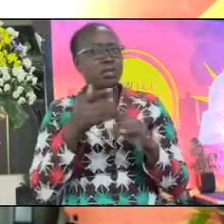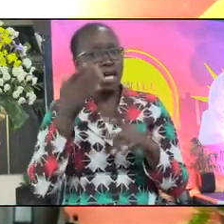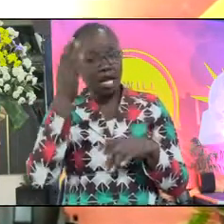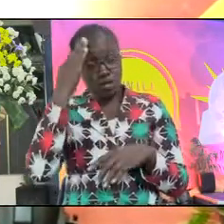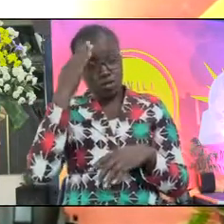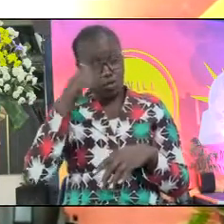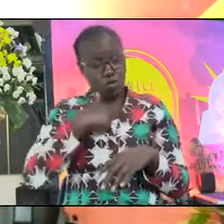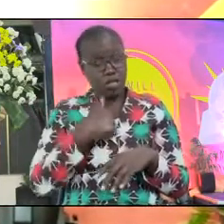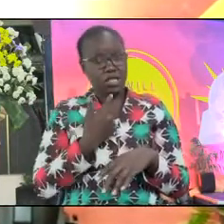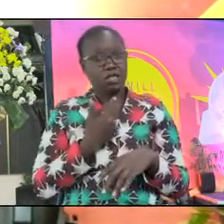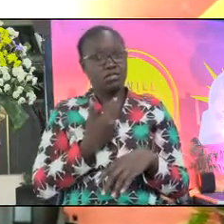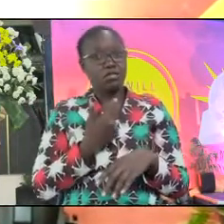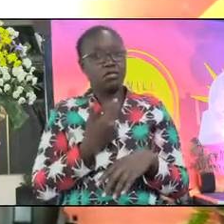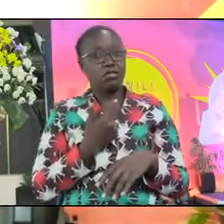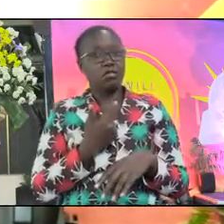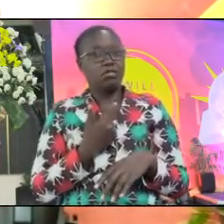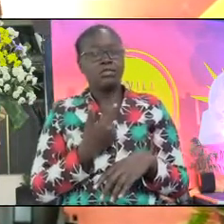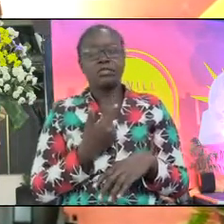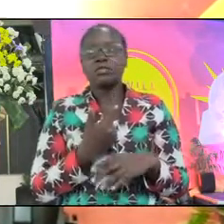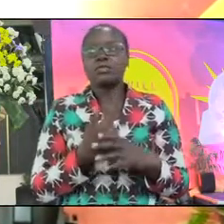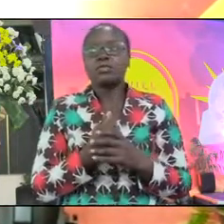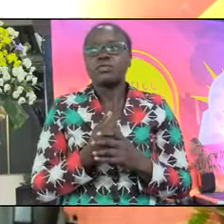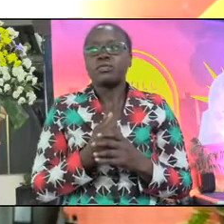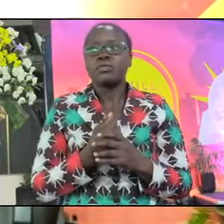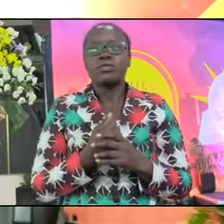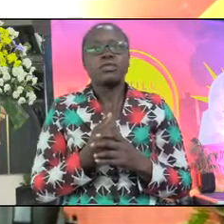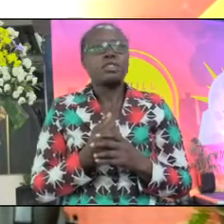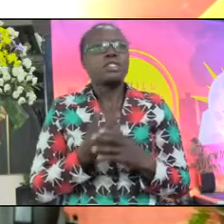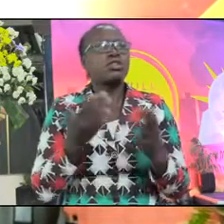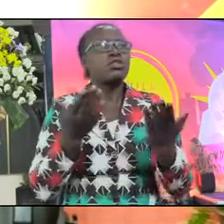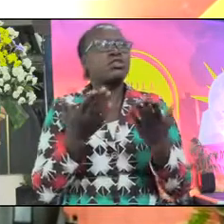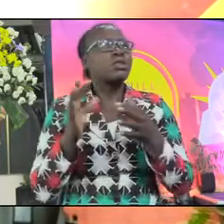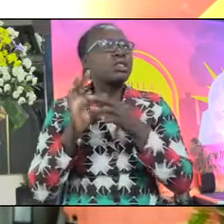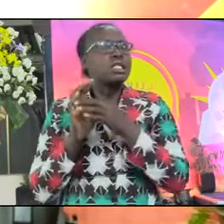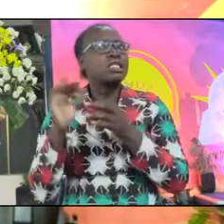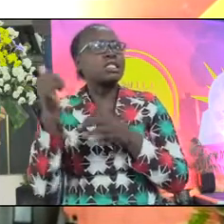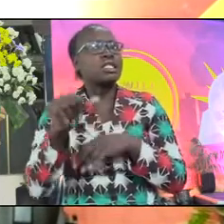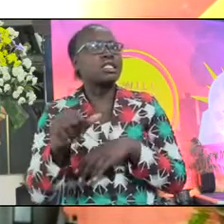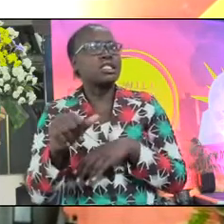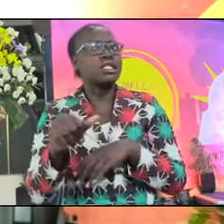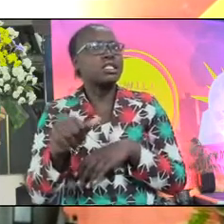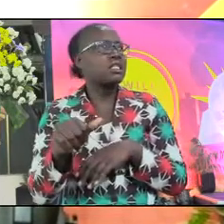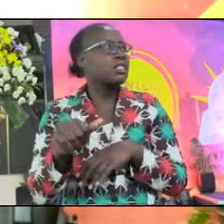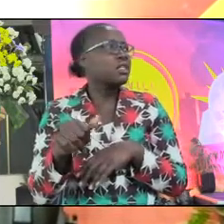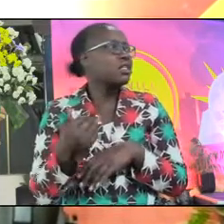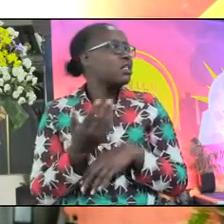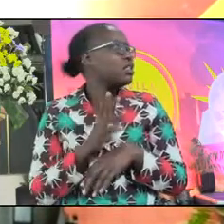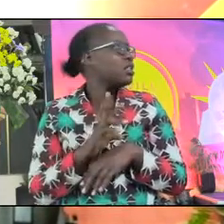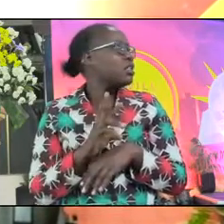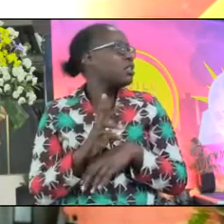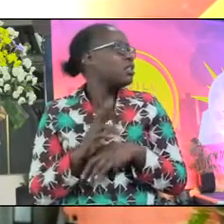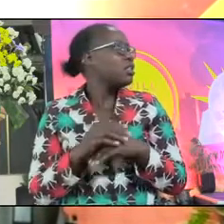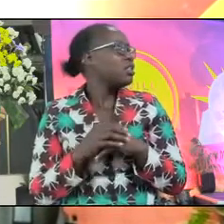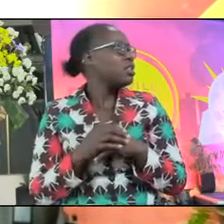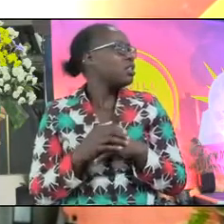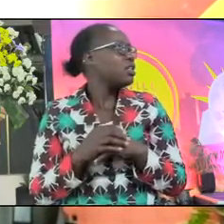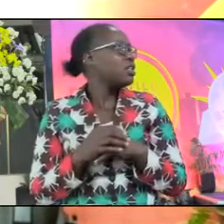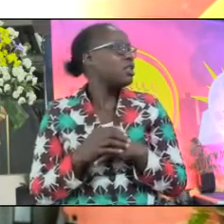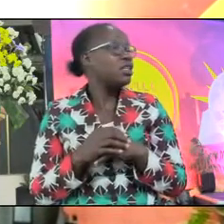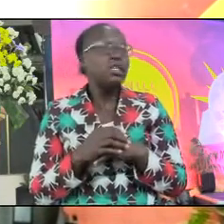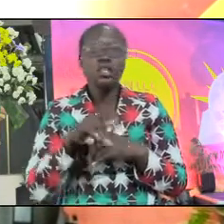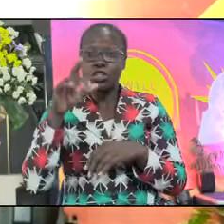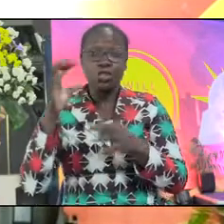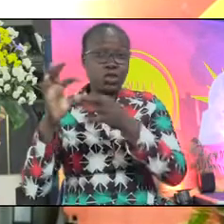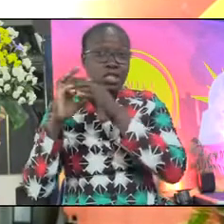did. Hello? Did you inherit any? Why don't shake your head at me? I'm blind. I want to hear